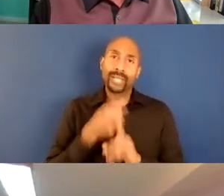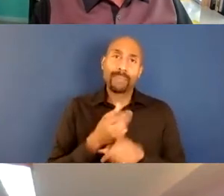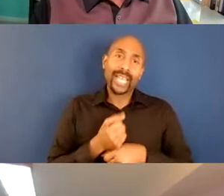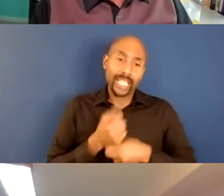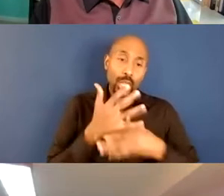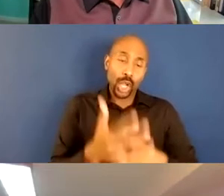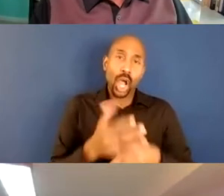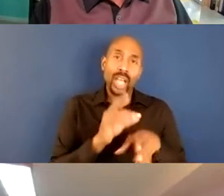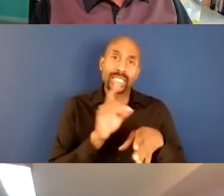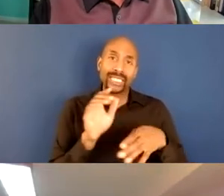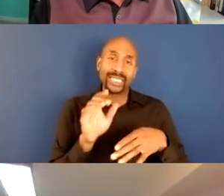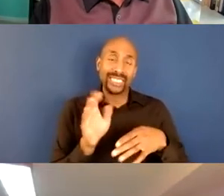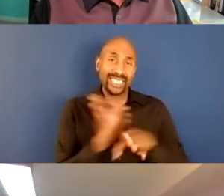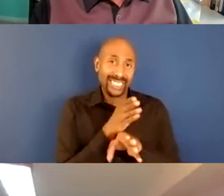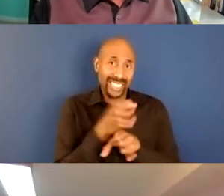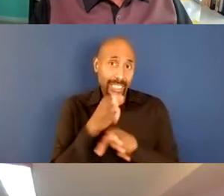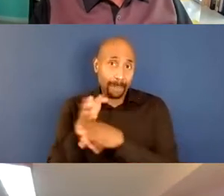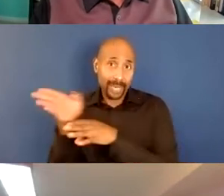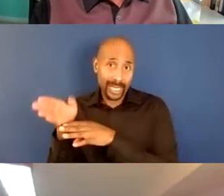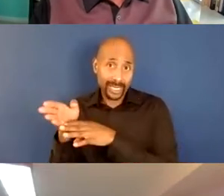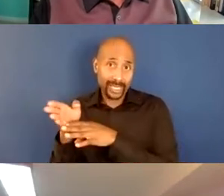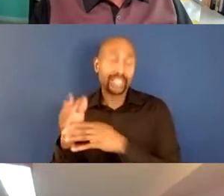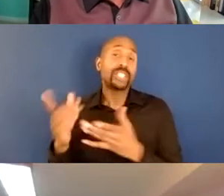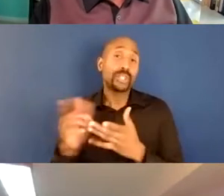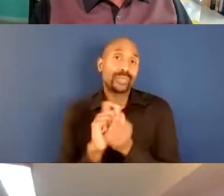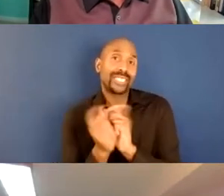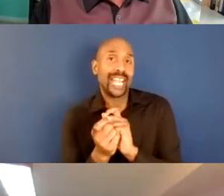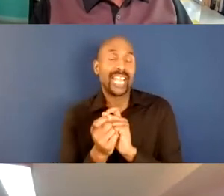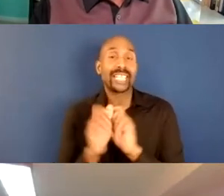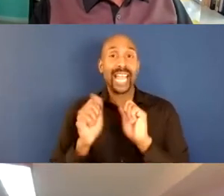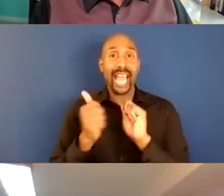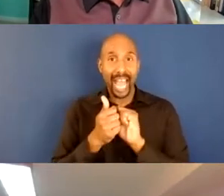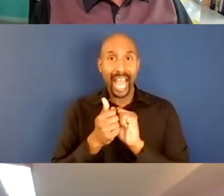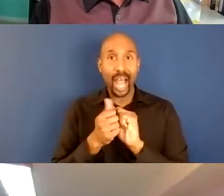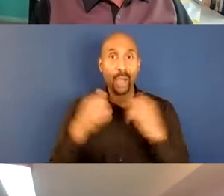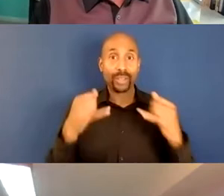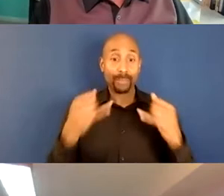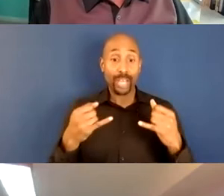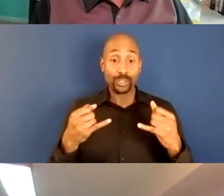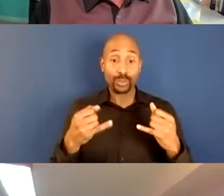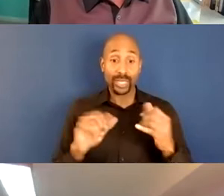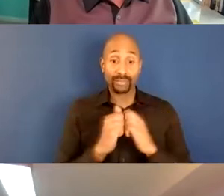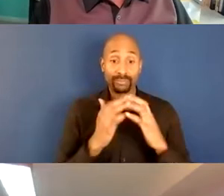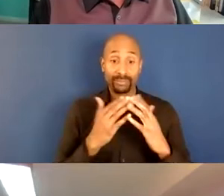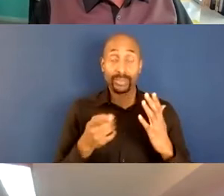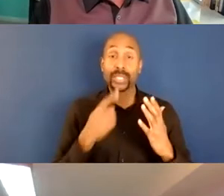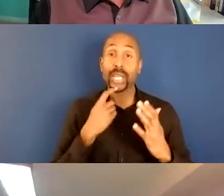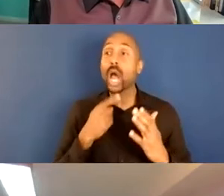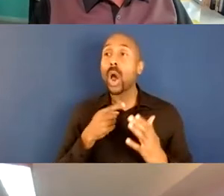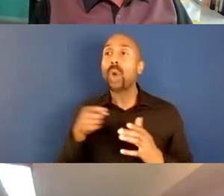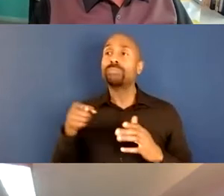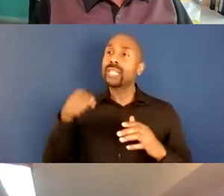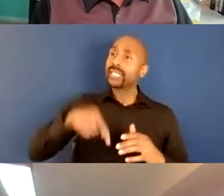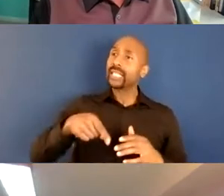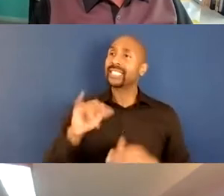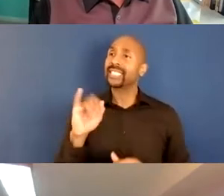that reify the boundaries that say, that are interdisciplinary, right? So this one is talking to that one, but in